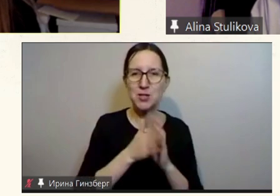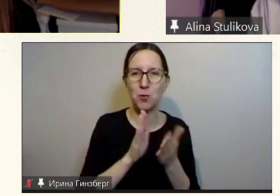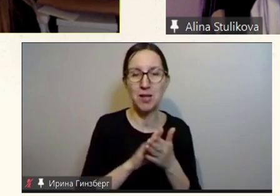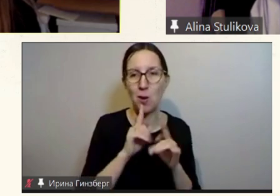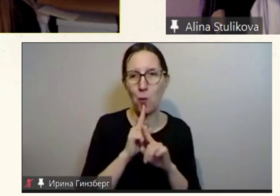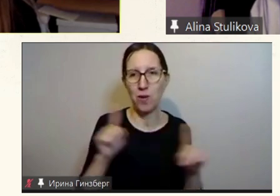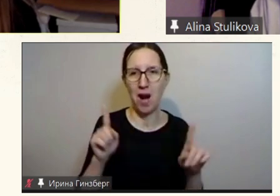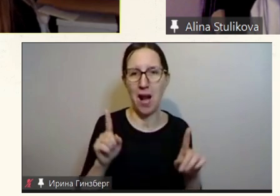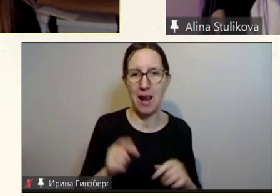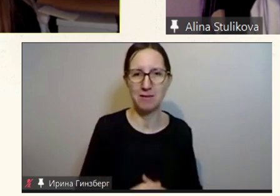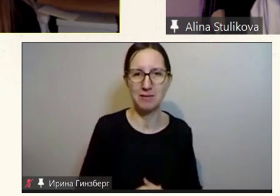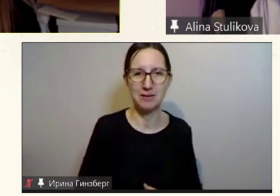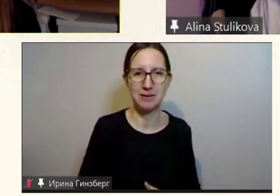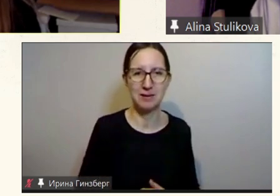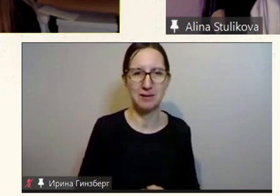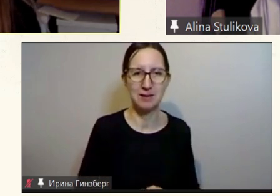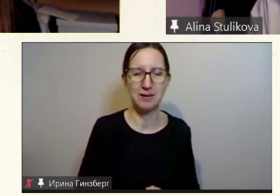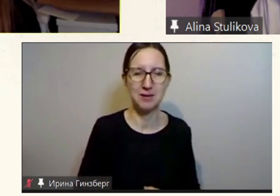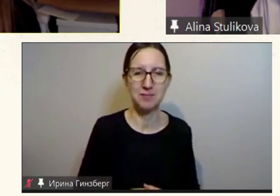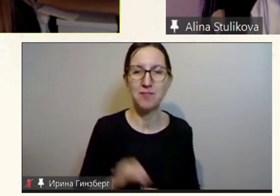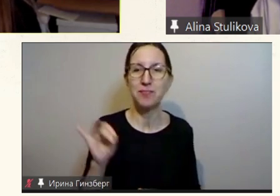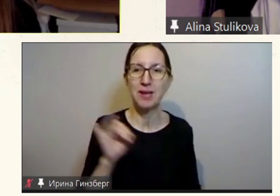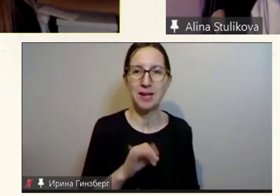And we're fortunate that we can do this.